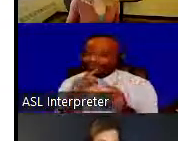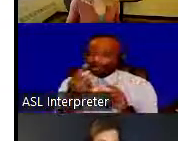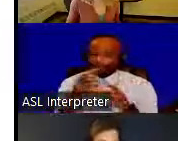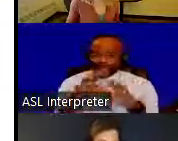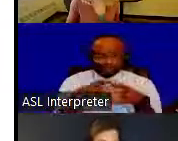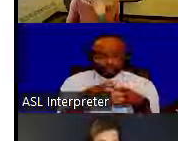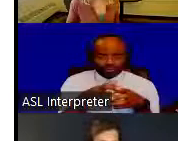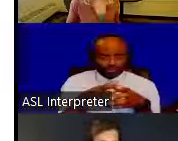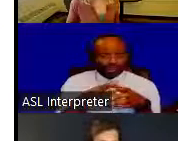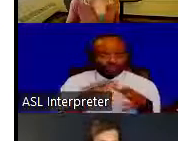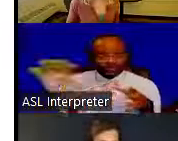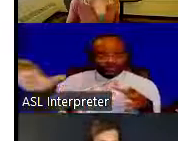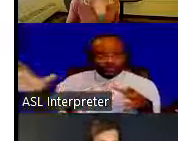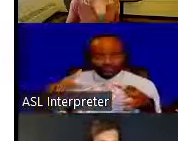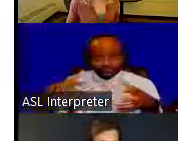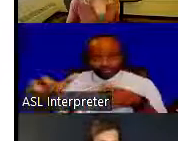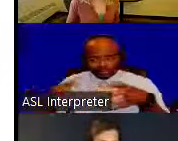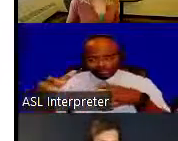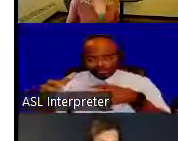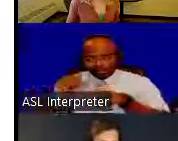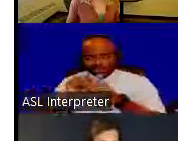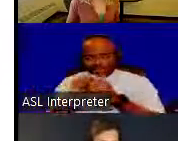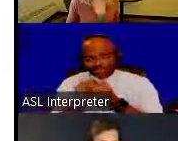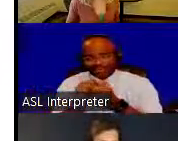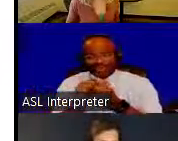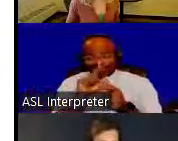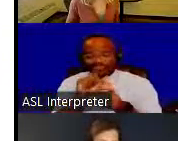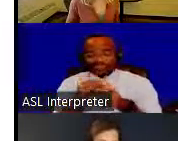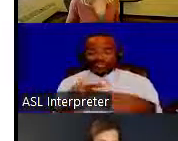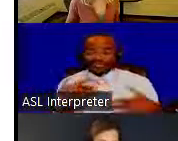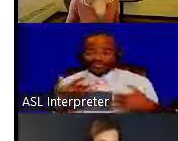really exciting, and we love doing that.